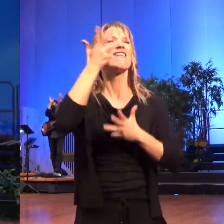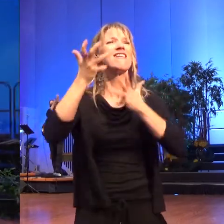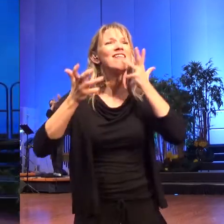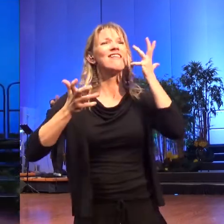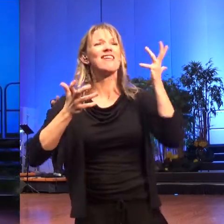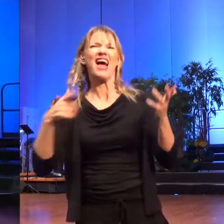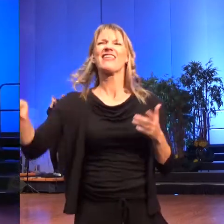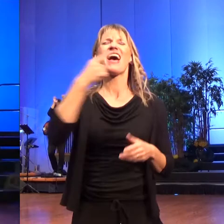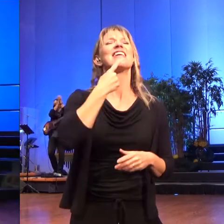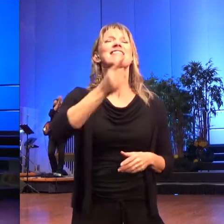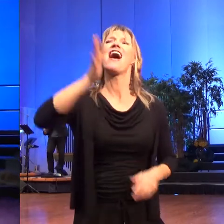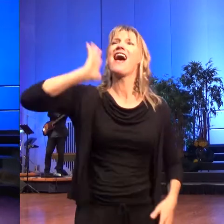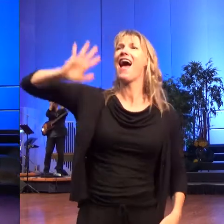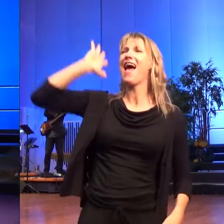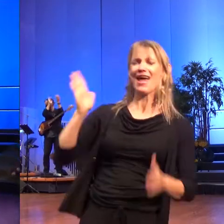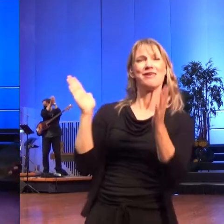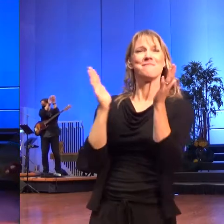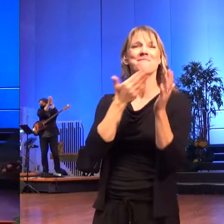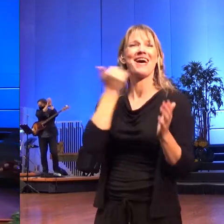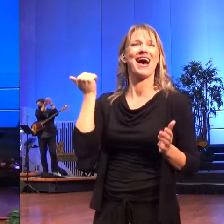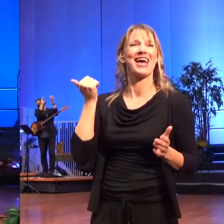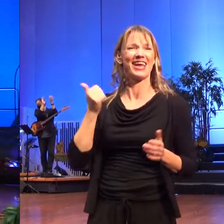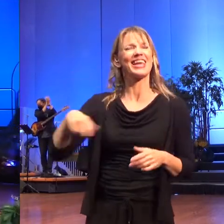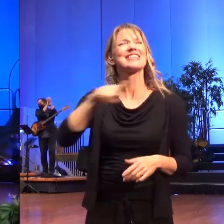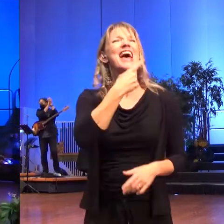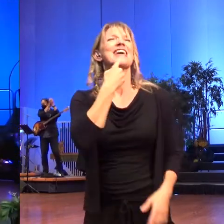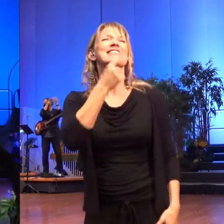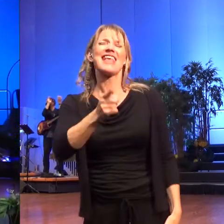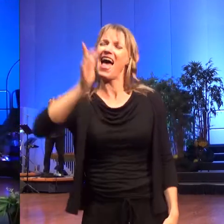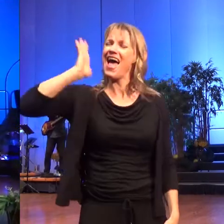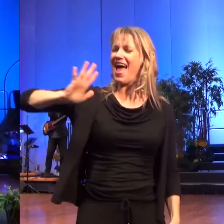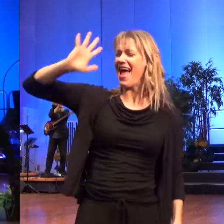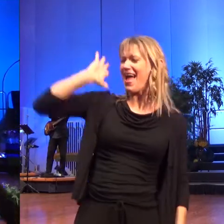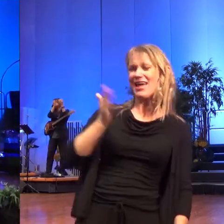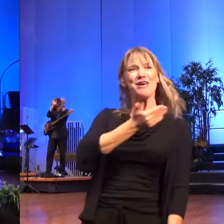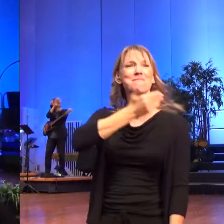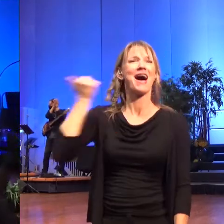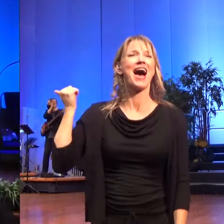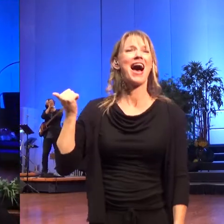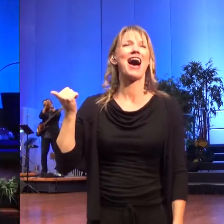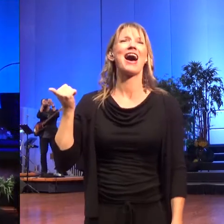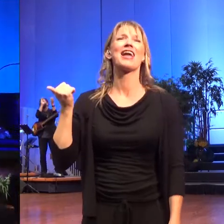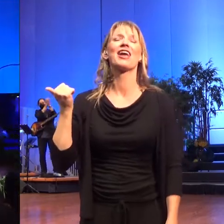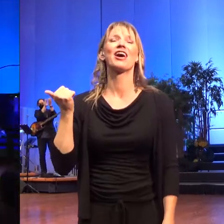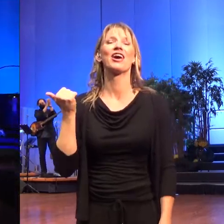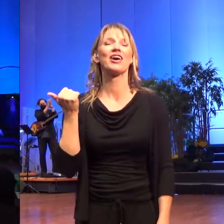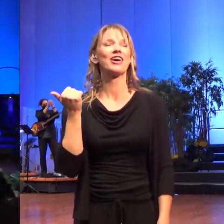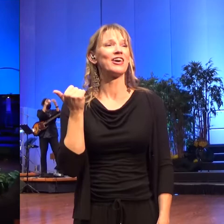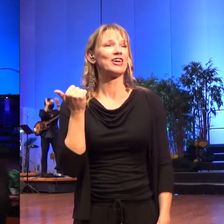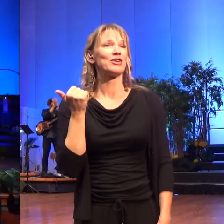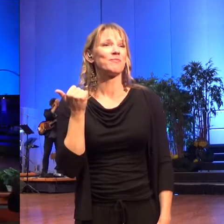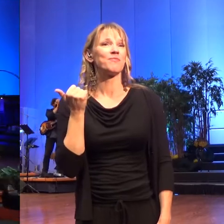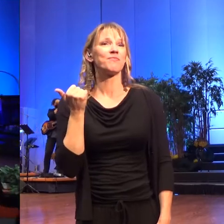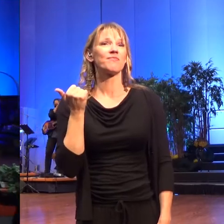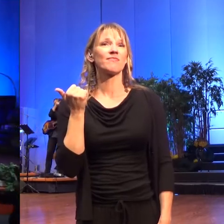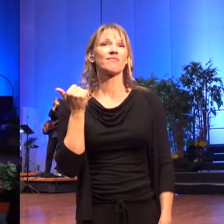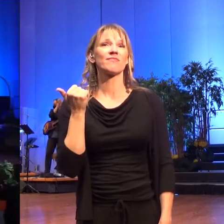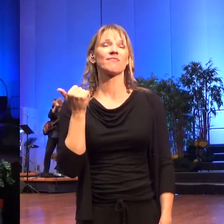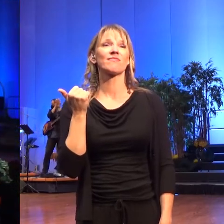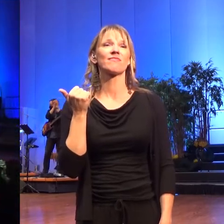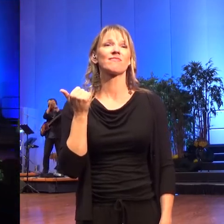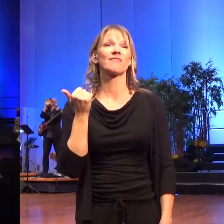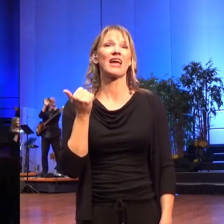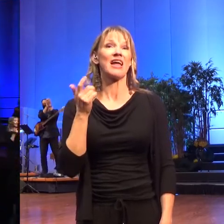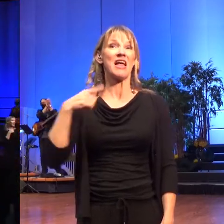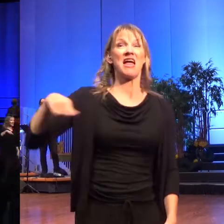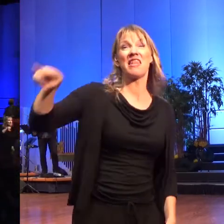say that it was better in the good old days. They say that it was better in the good old days. They lit